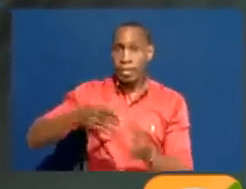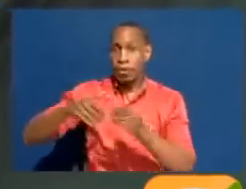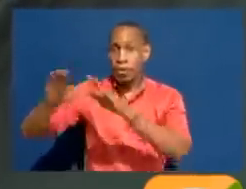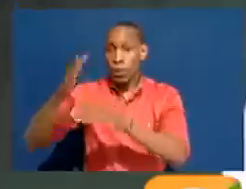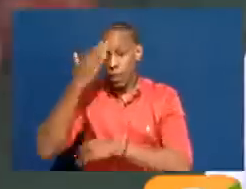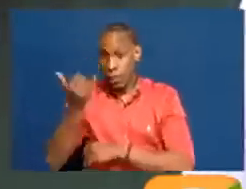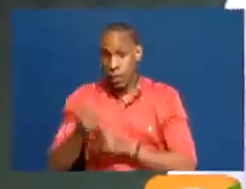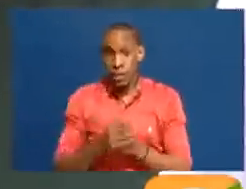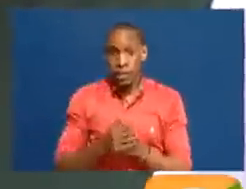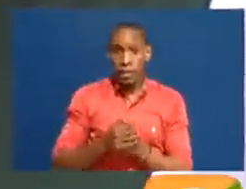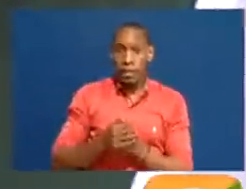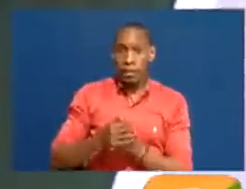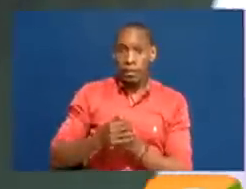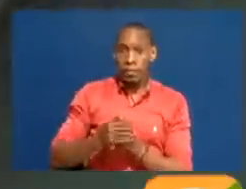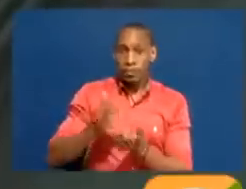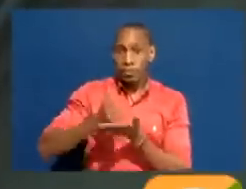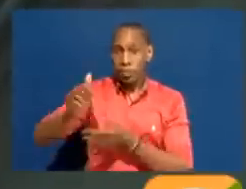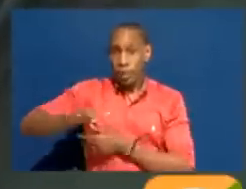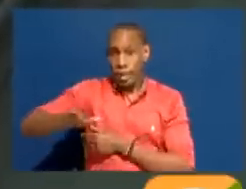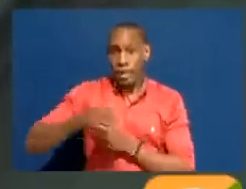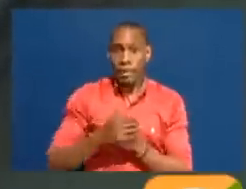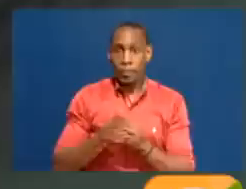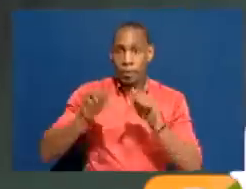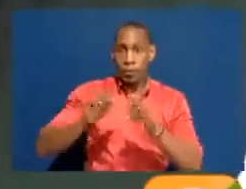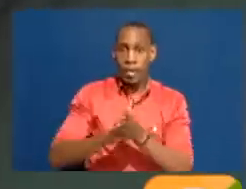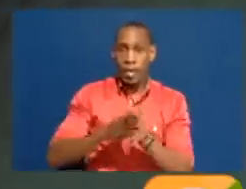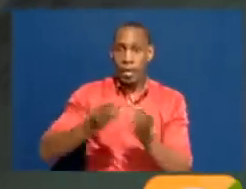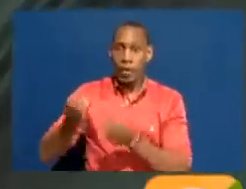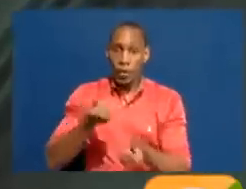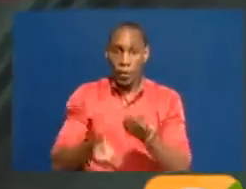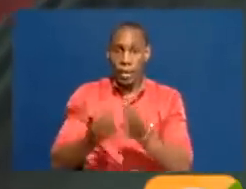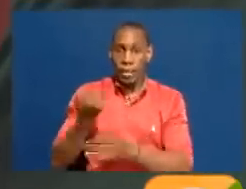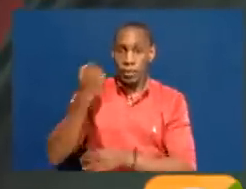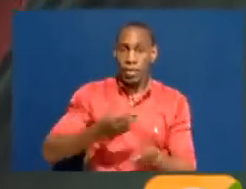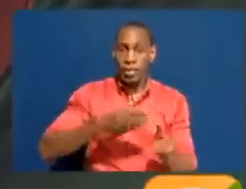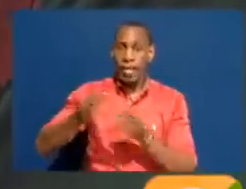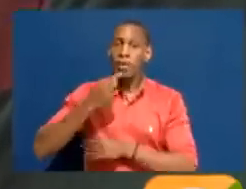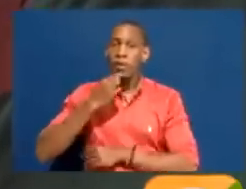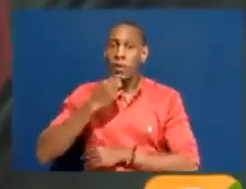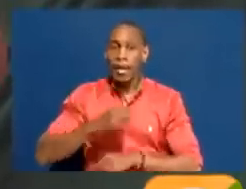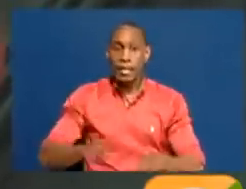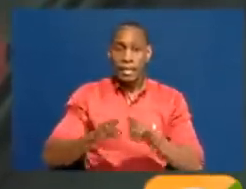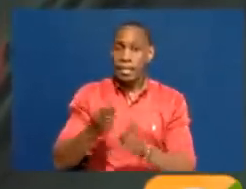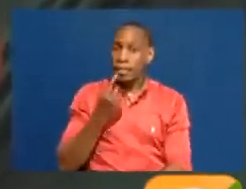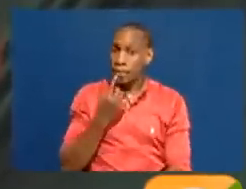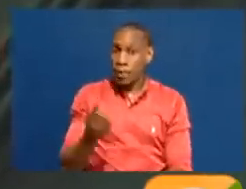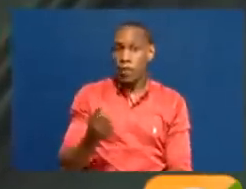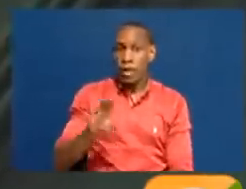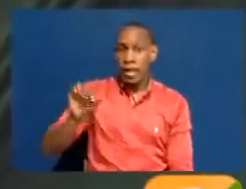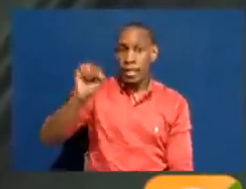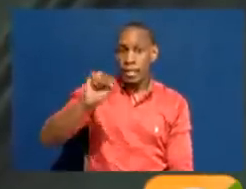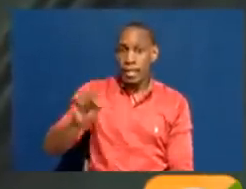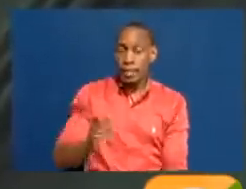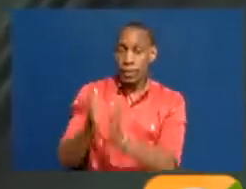sababu, ako pale kwa hiyo sehemu. Leo alikuwa Baringo, jana alikuwa Turkana. Nimemwambia Professor